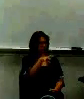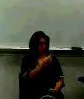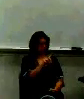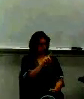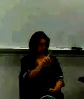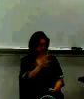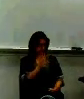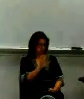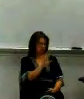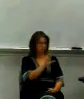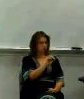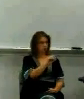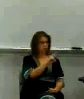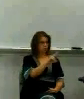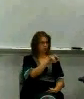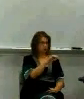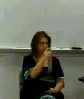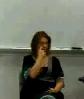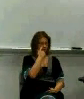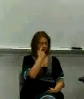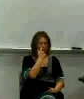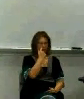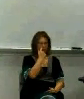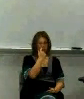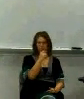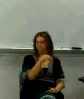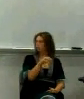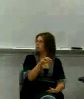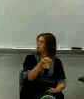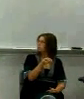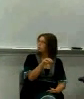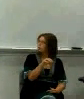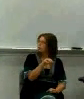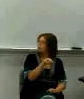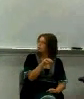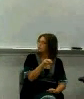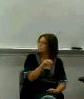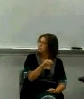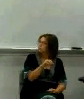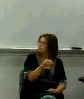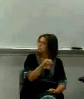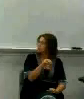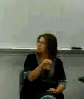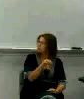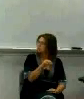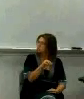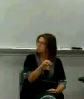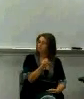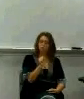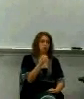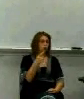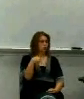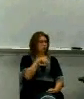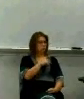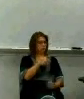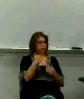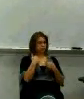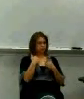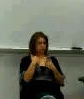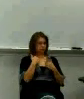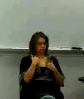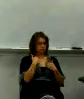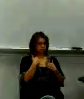and organic C, in this case. And so we essentially